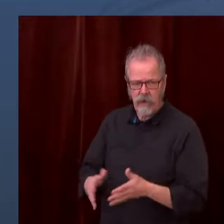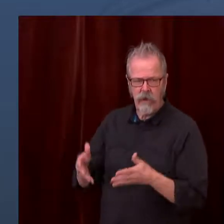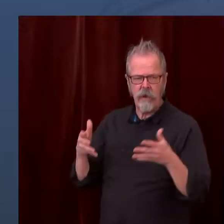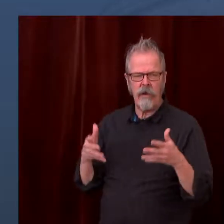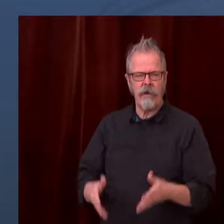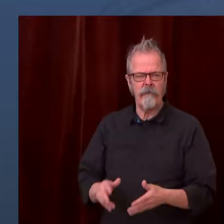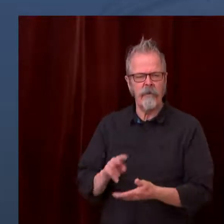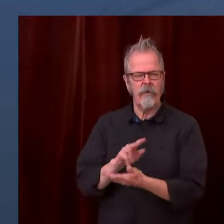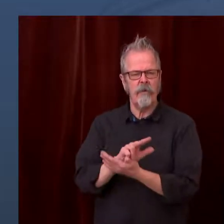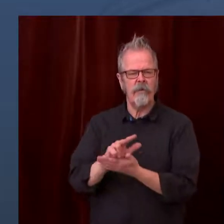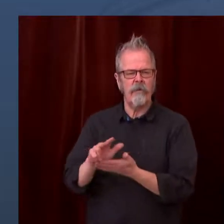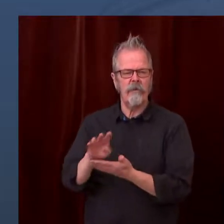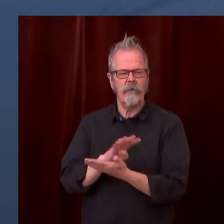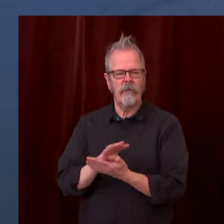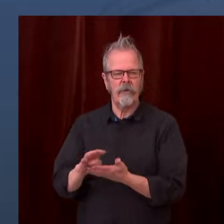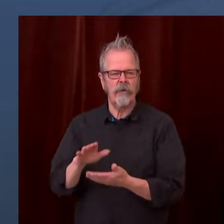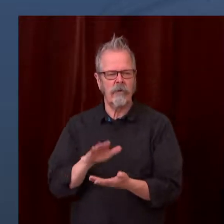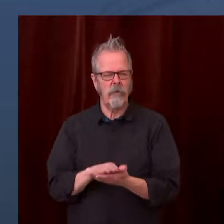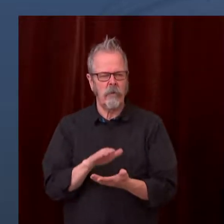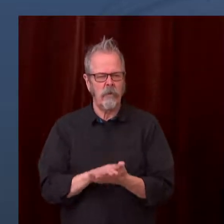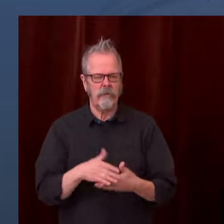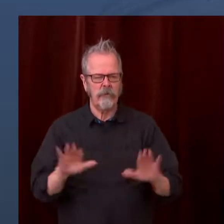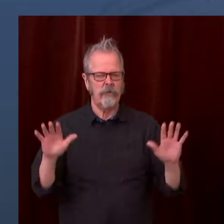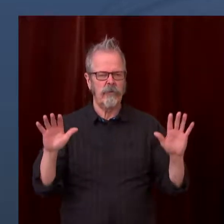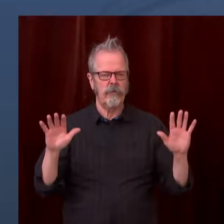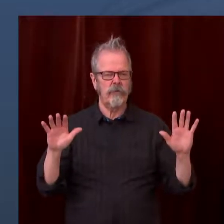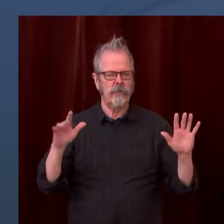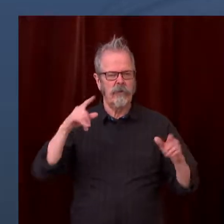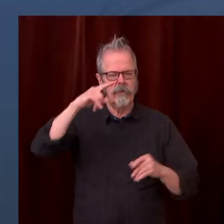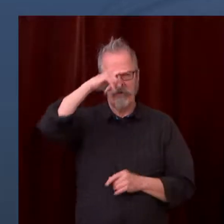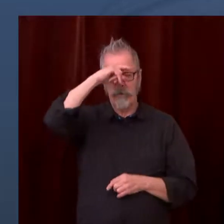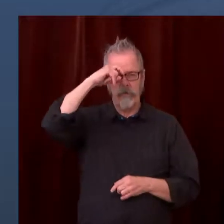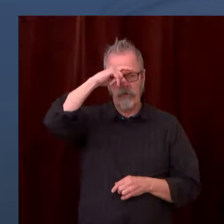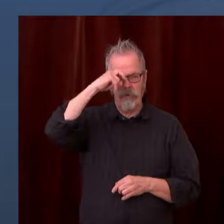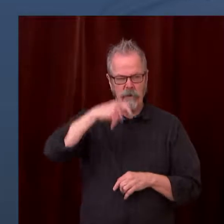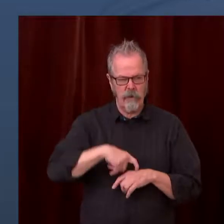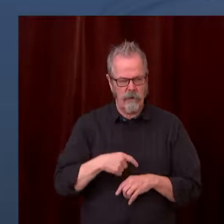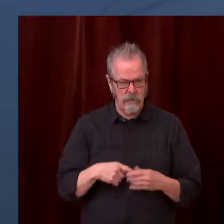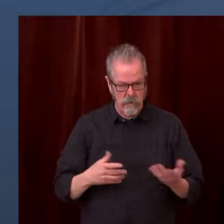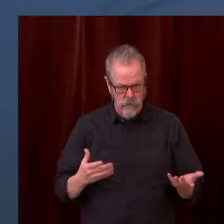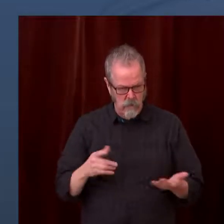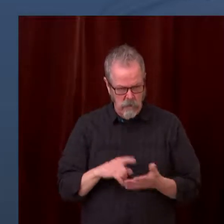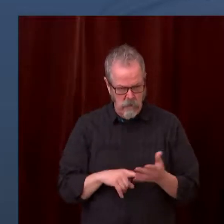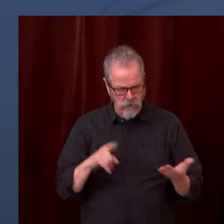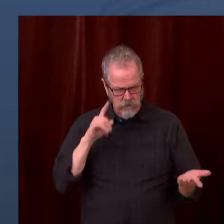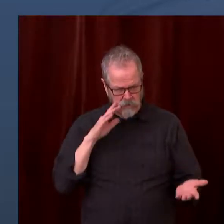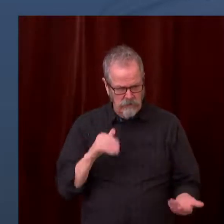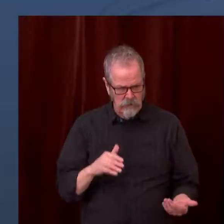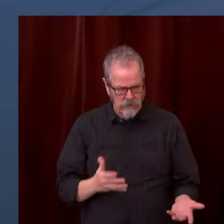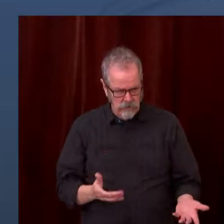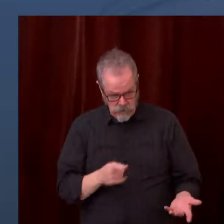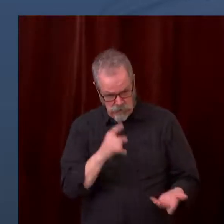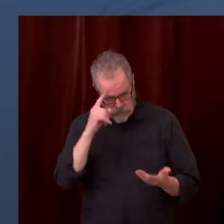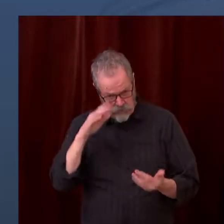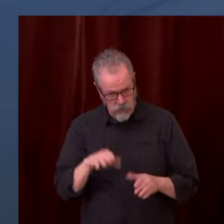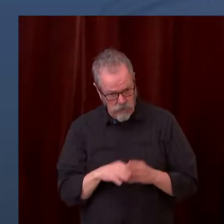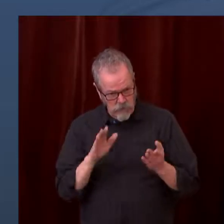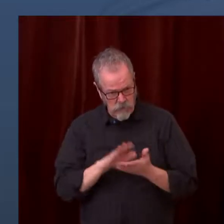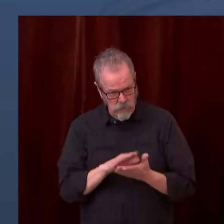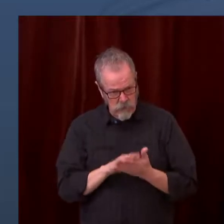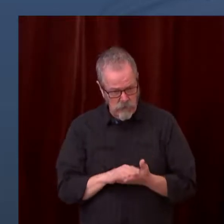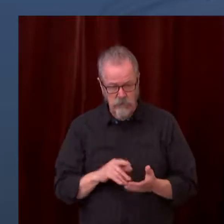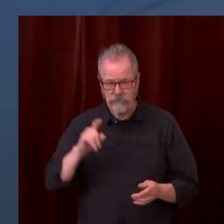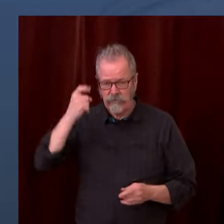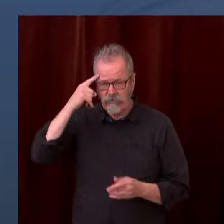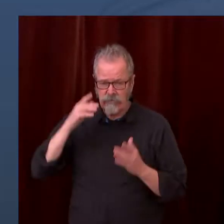a reasonable expectation when we have demonstrated the ability to do this across the state of Washington in dozens